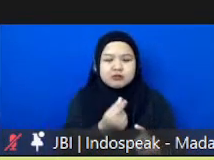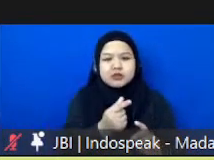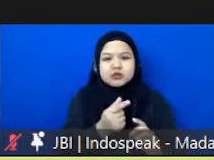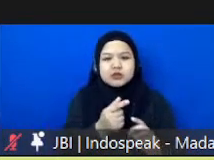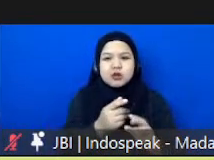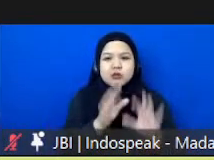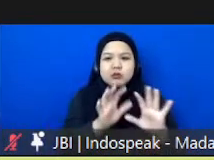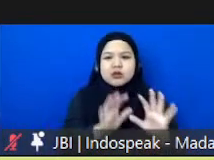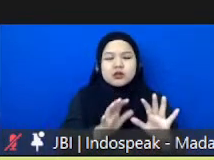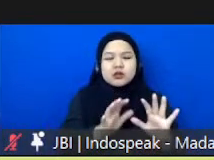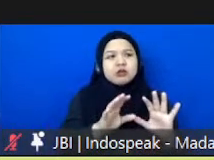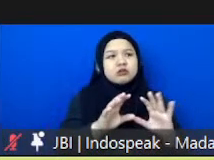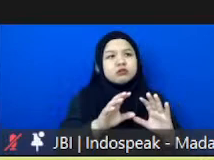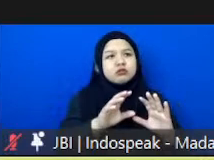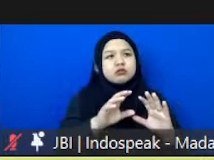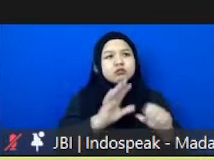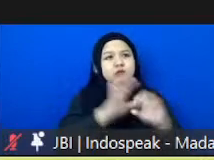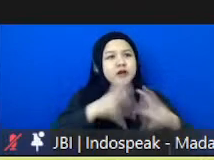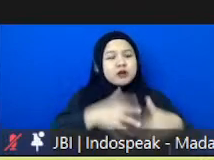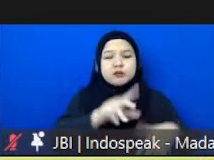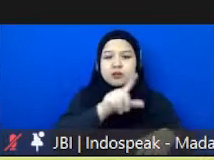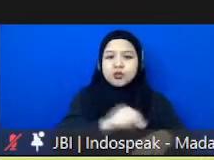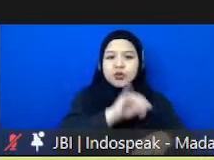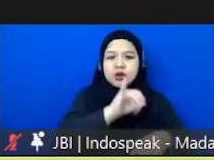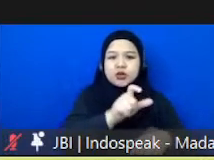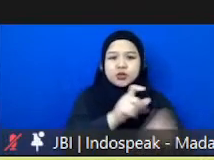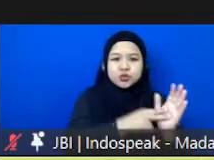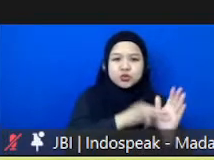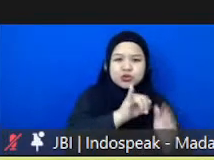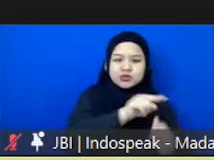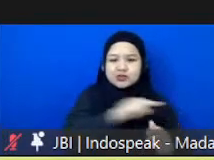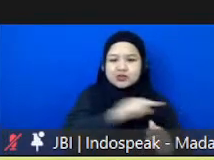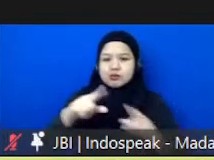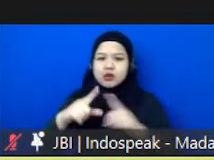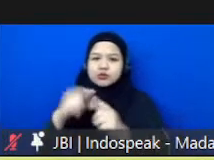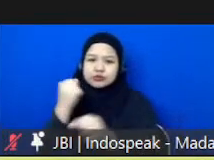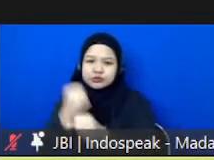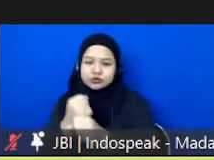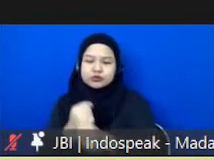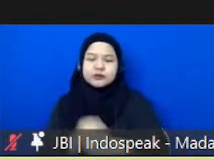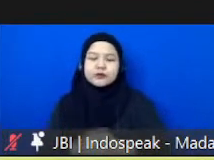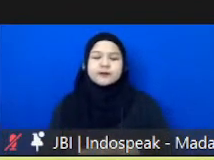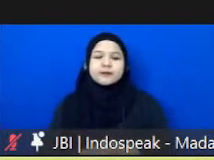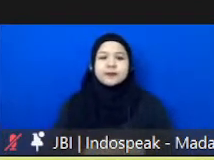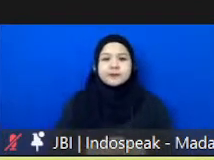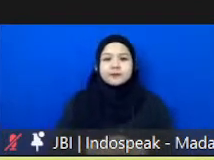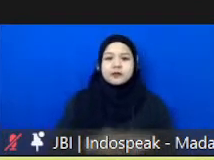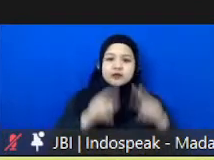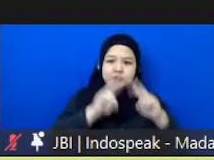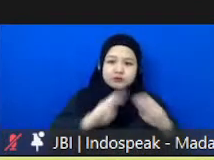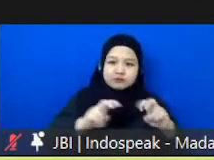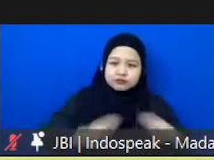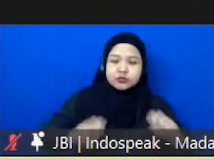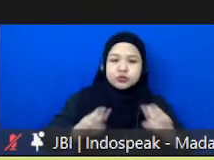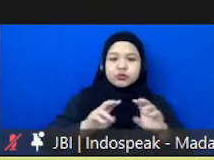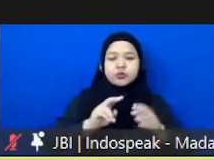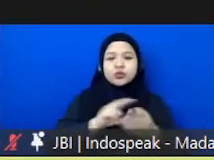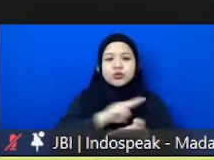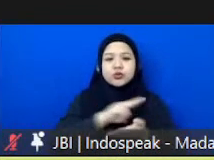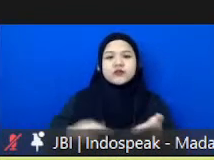and August. And in fact, even before the Delta wave, a study by Universitas